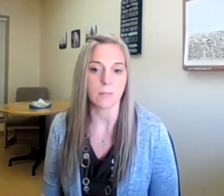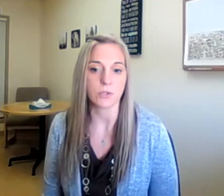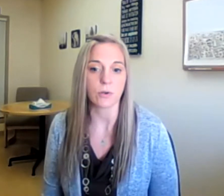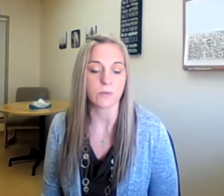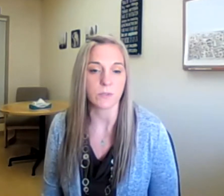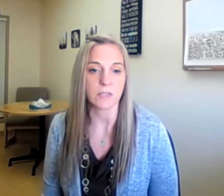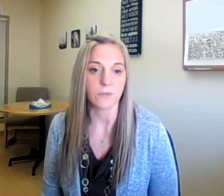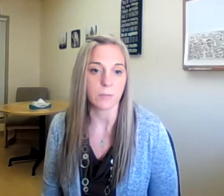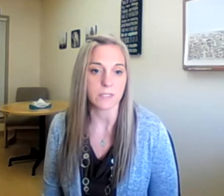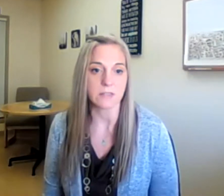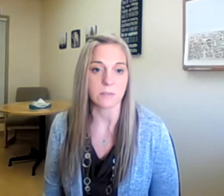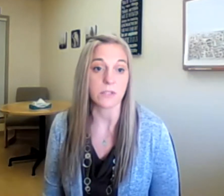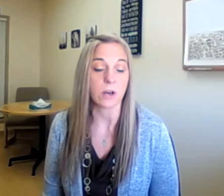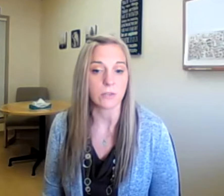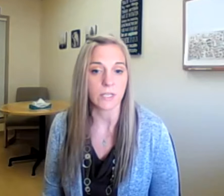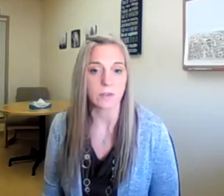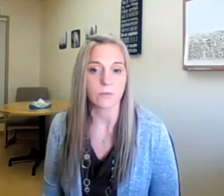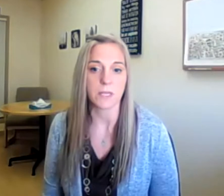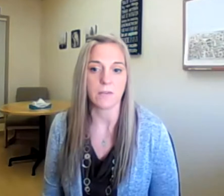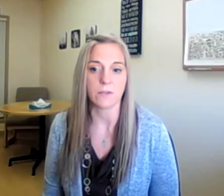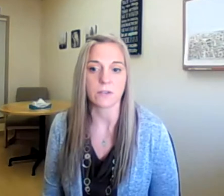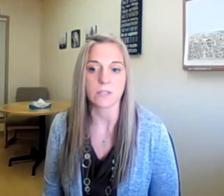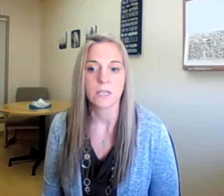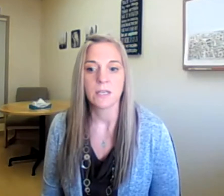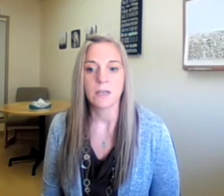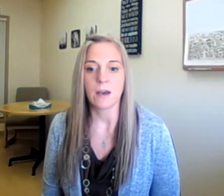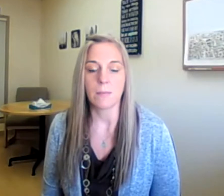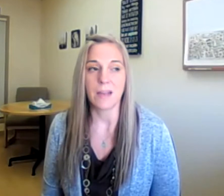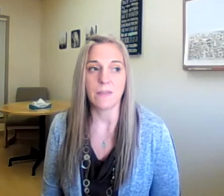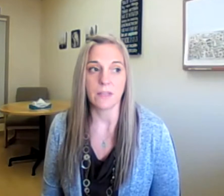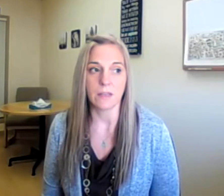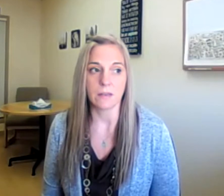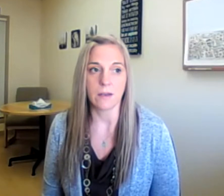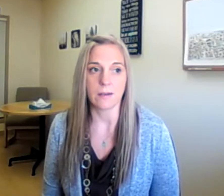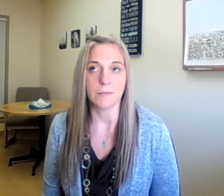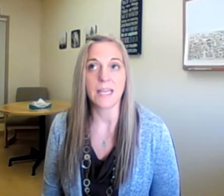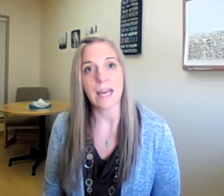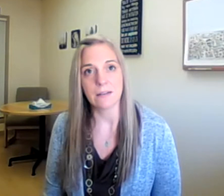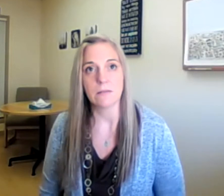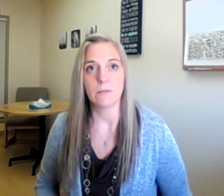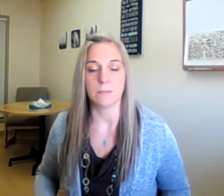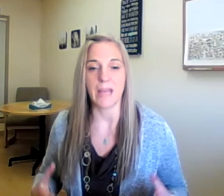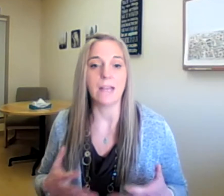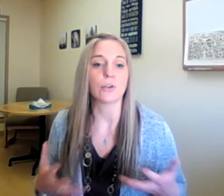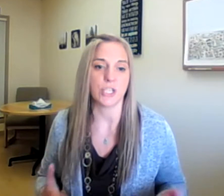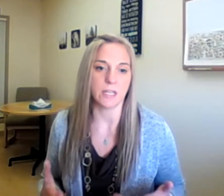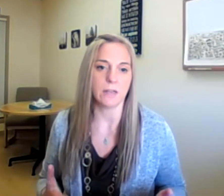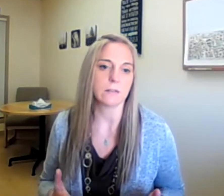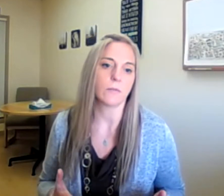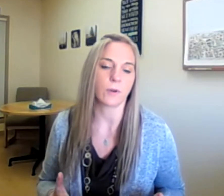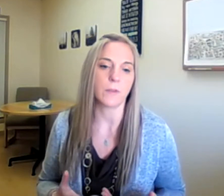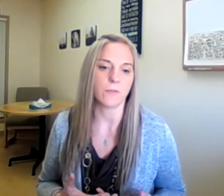behaviors, struggles within the family system to tolerate those behaviors. And again, the